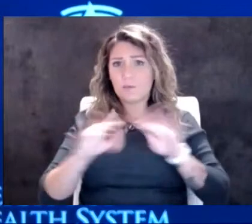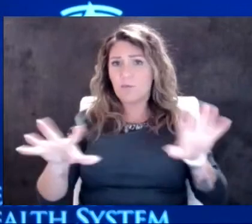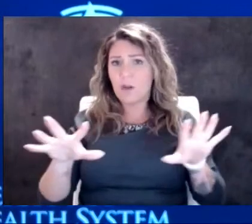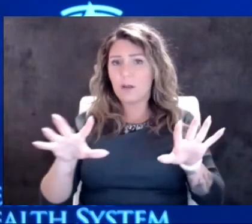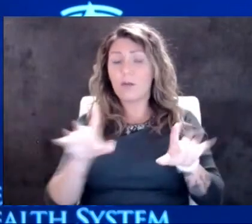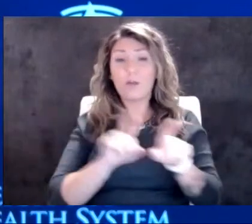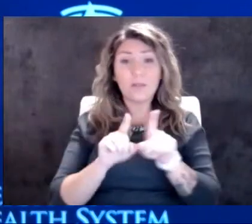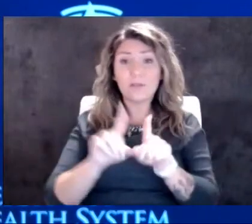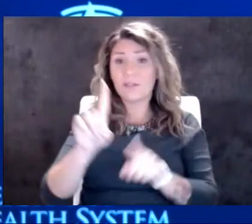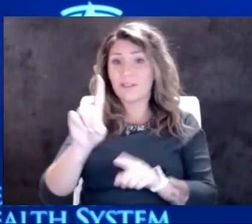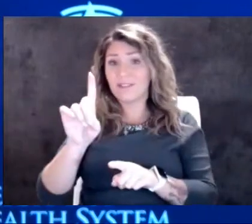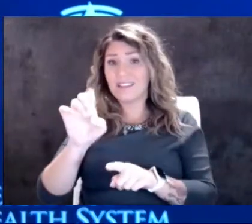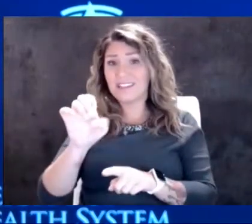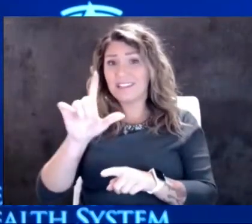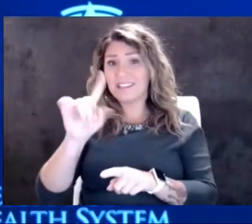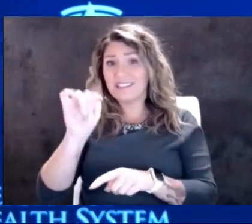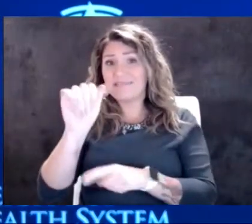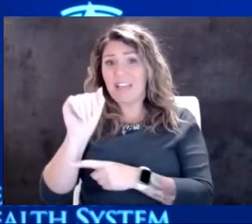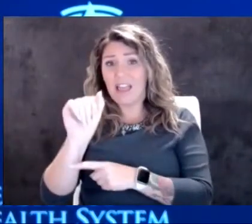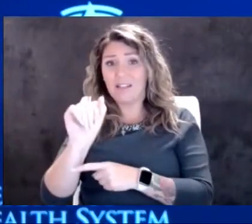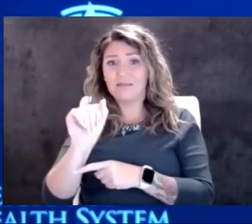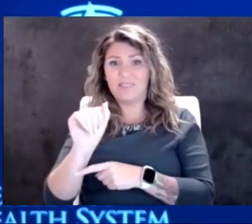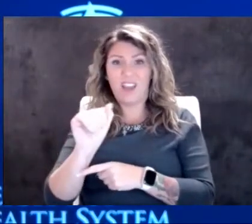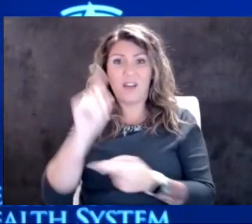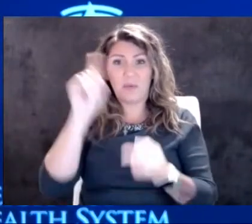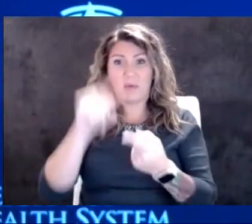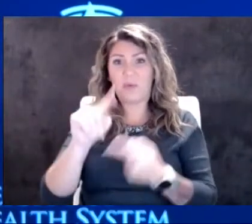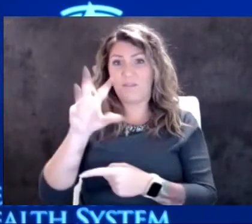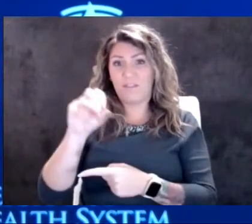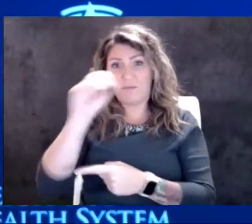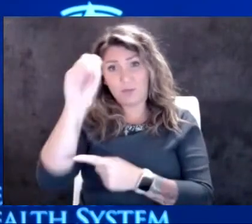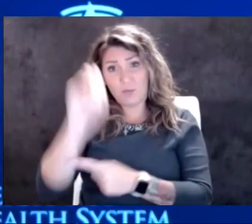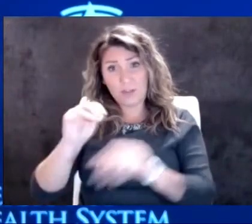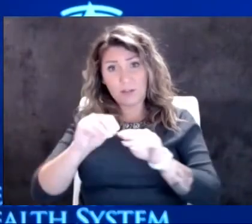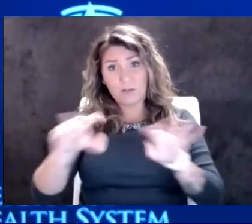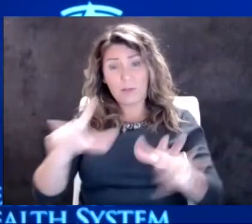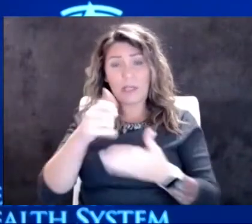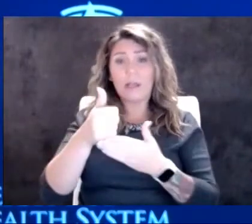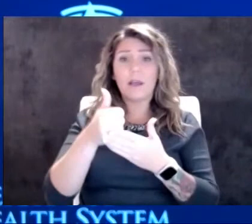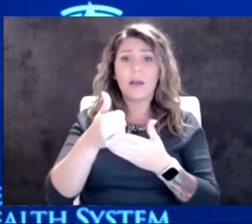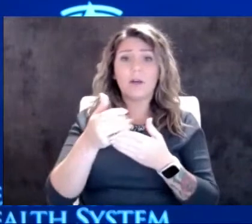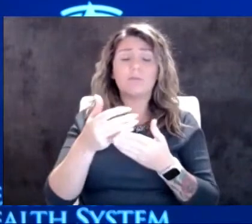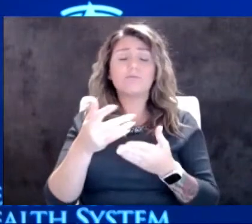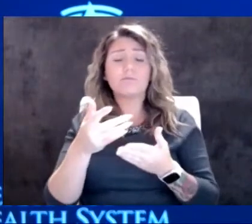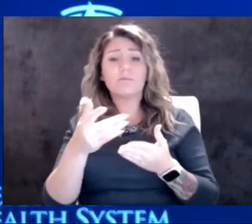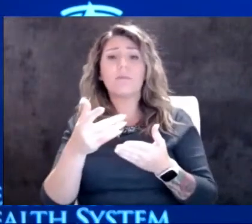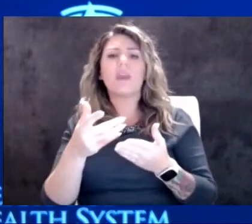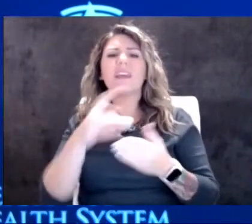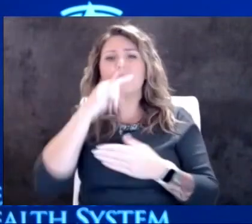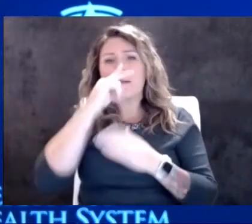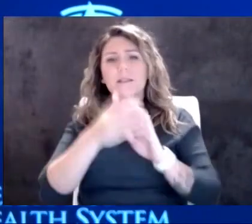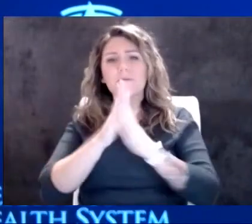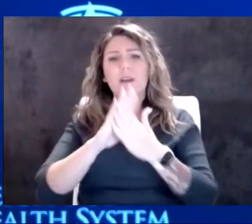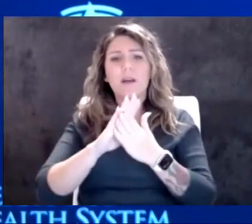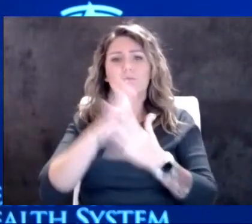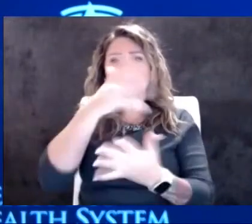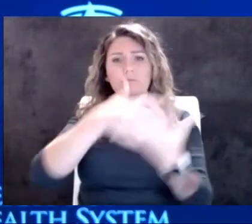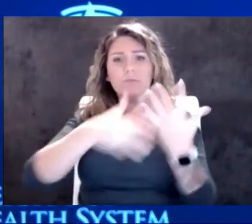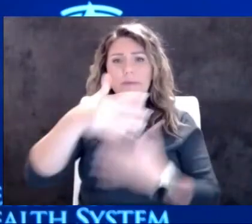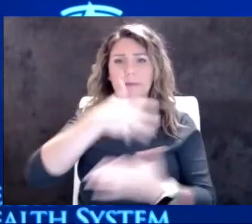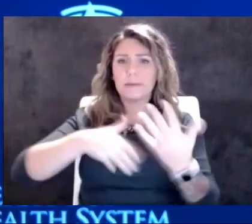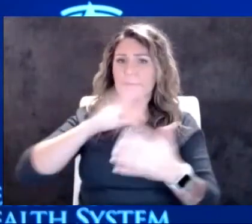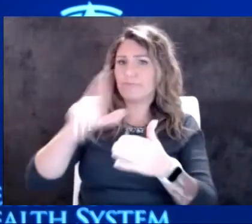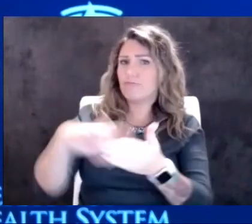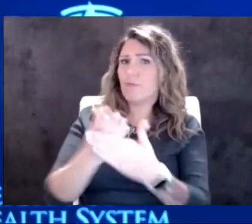about 50%. And so if we want to help prevent the spread as kids become more and more social and then help prevent it from going home, we need those kids to